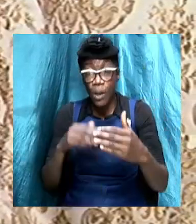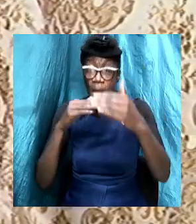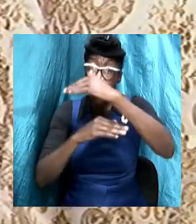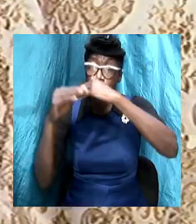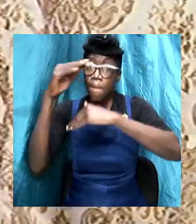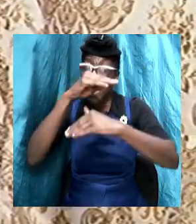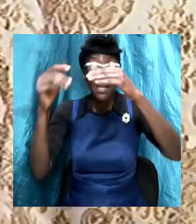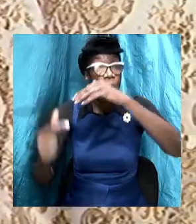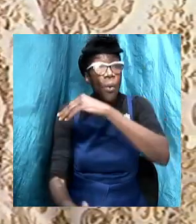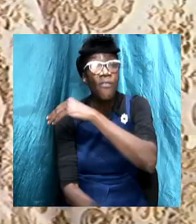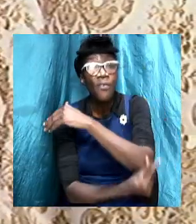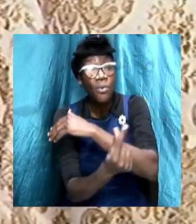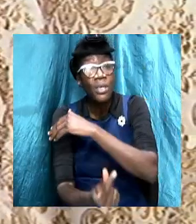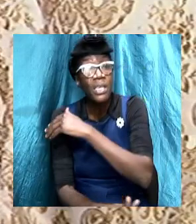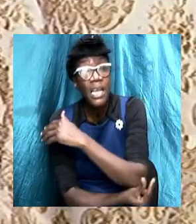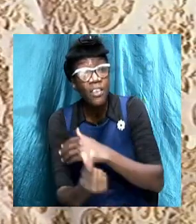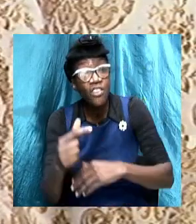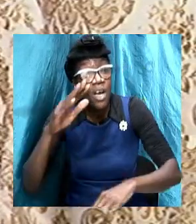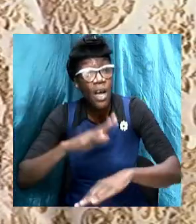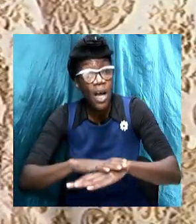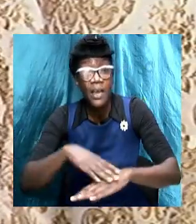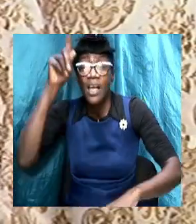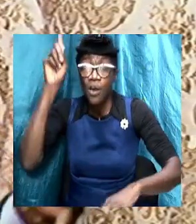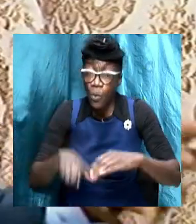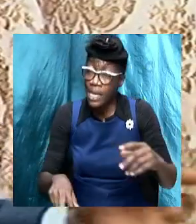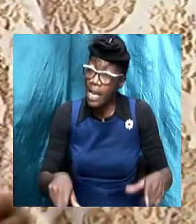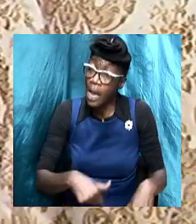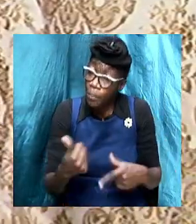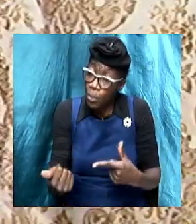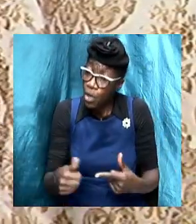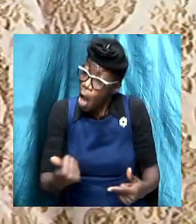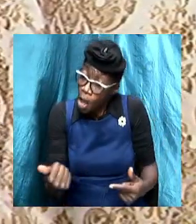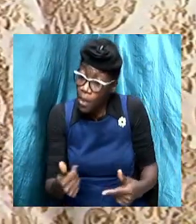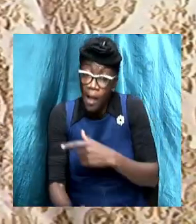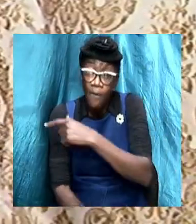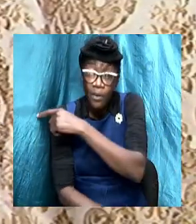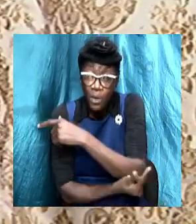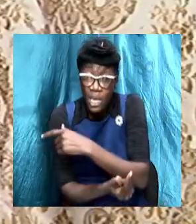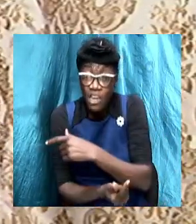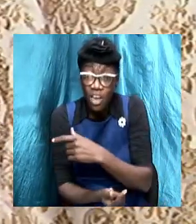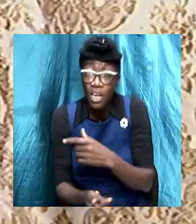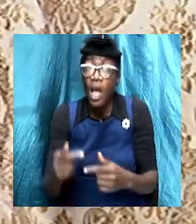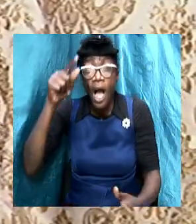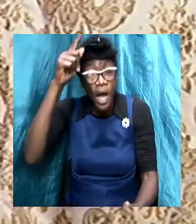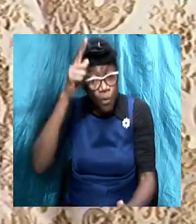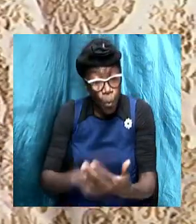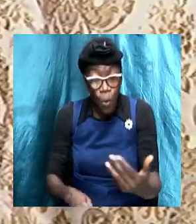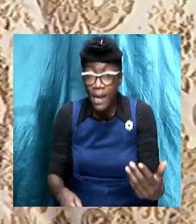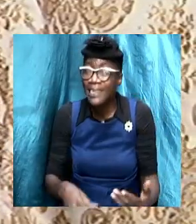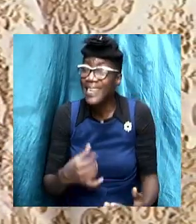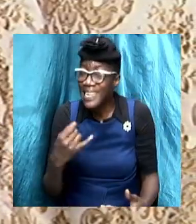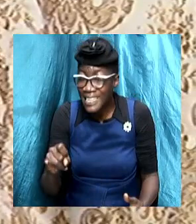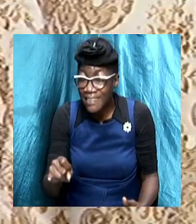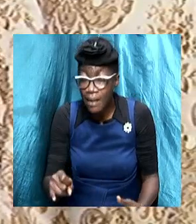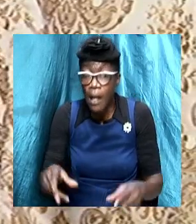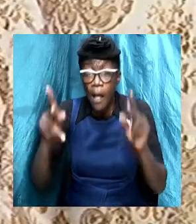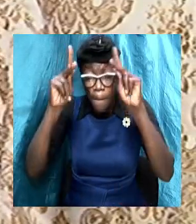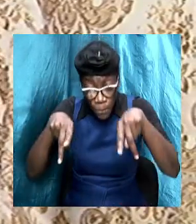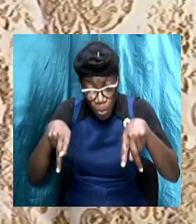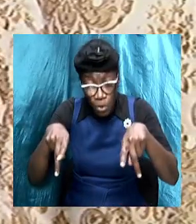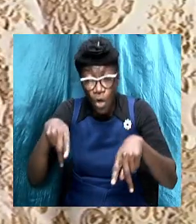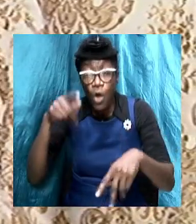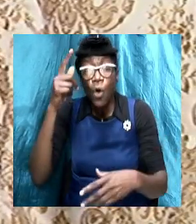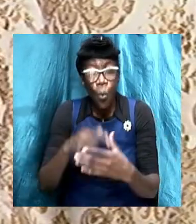other words, we can't lay no other foundation than that which is laid. We have to ensure that whatever we teach, whatever we